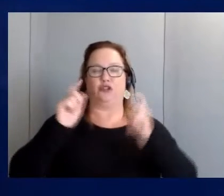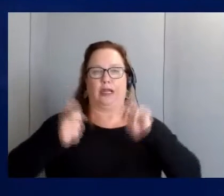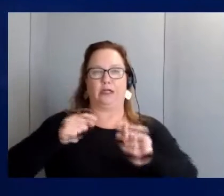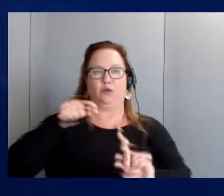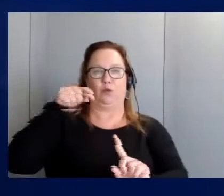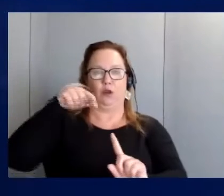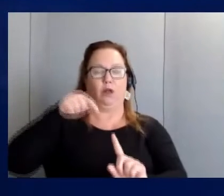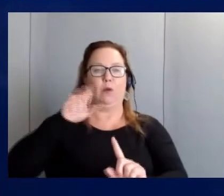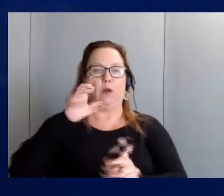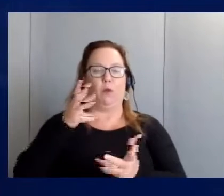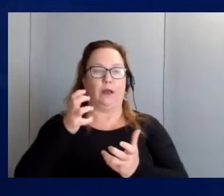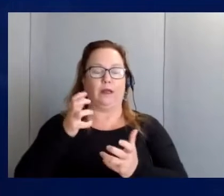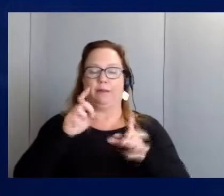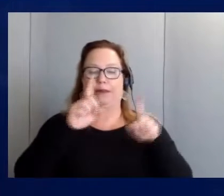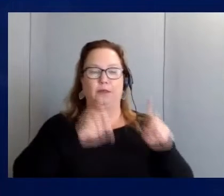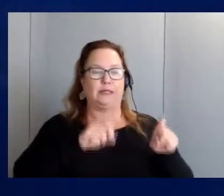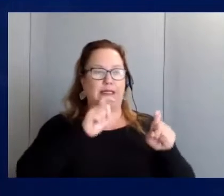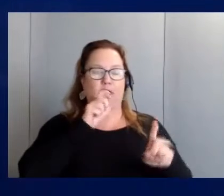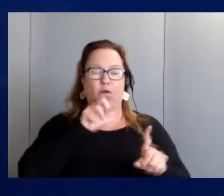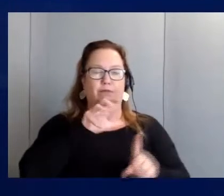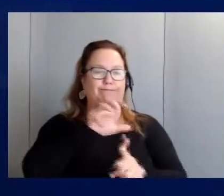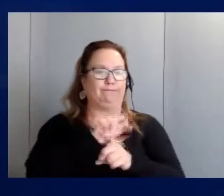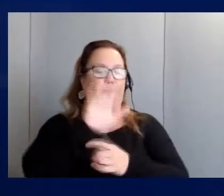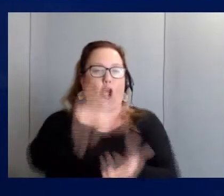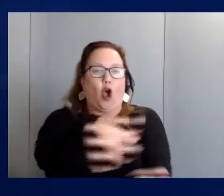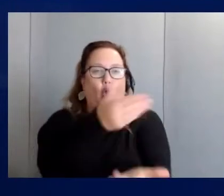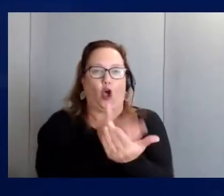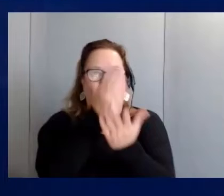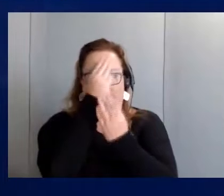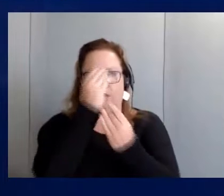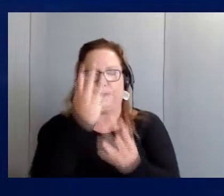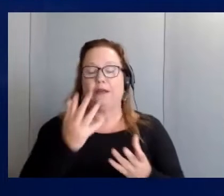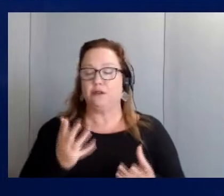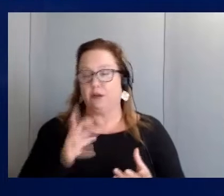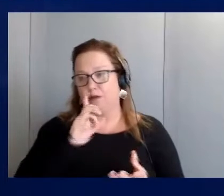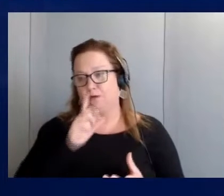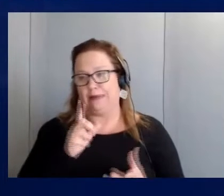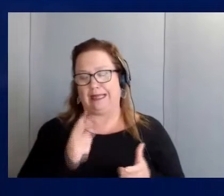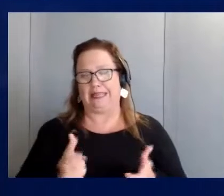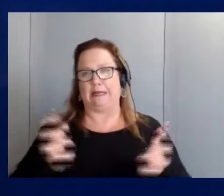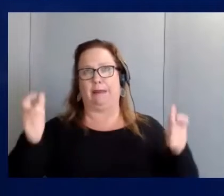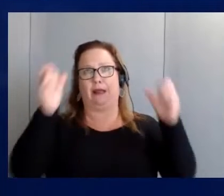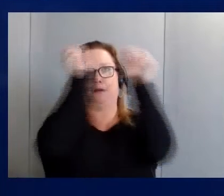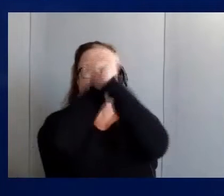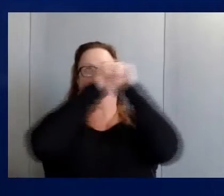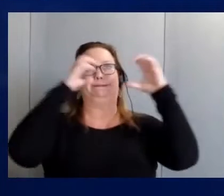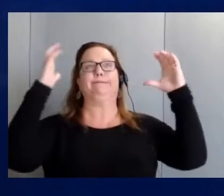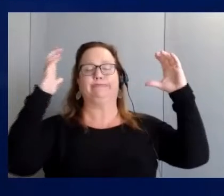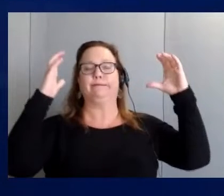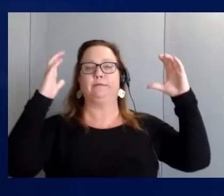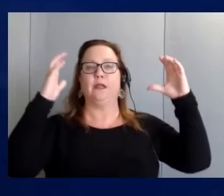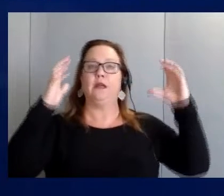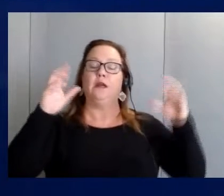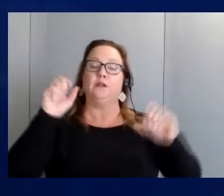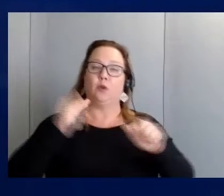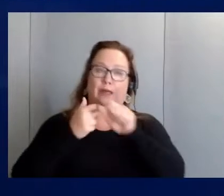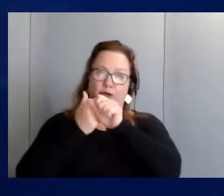said, those tests don't always capture all of the information because it's really a bigger picture. And so while we can track